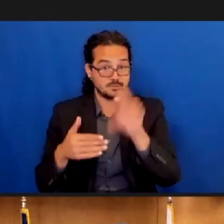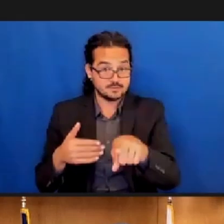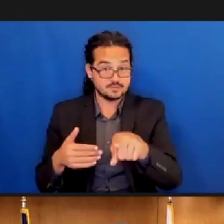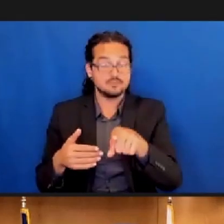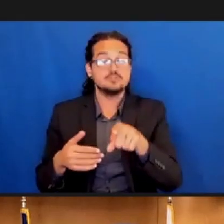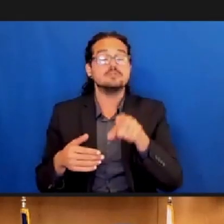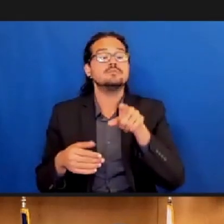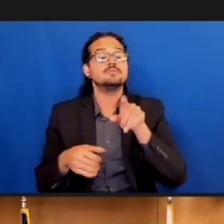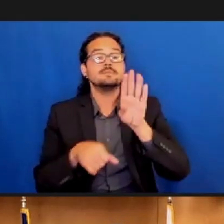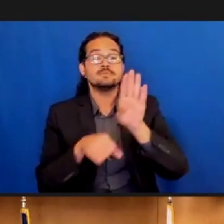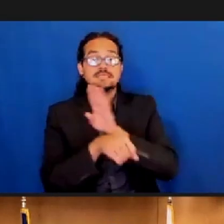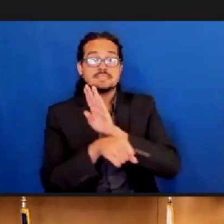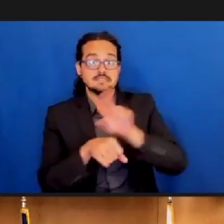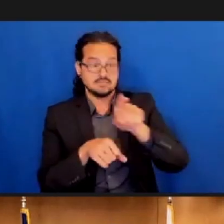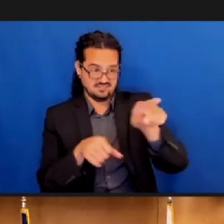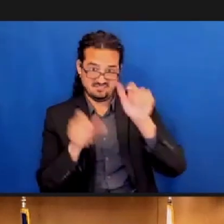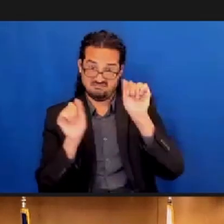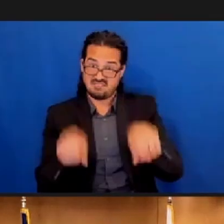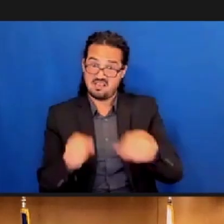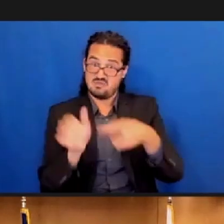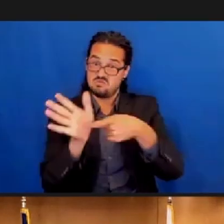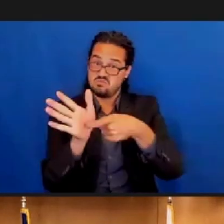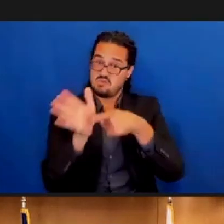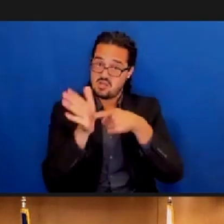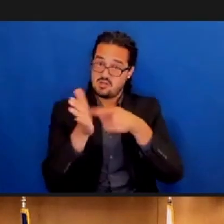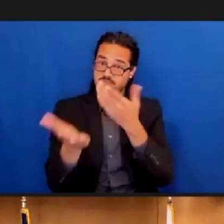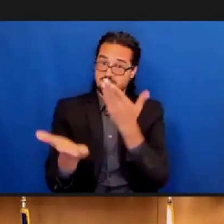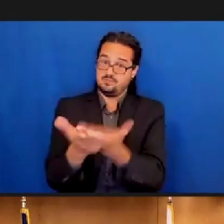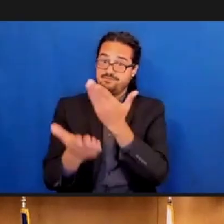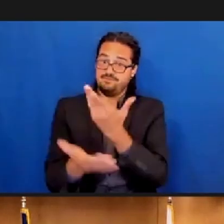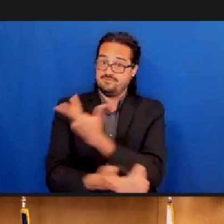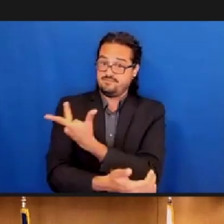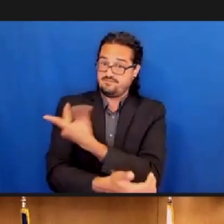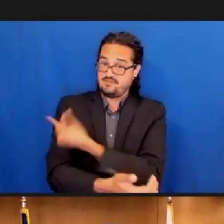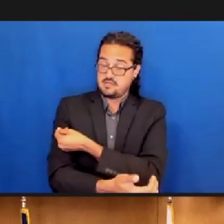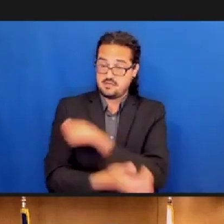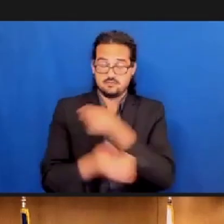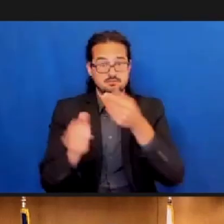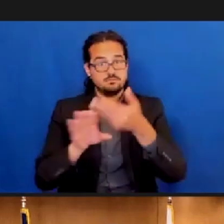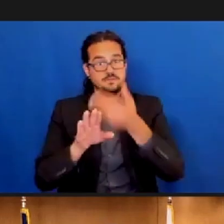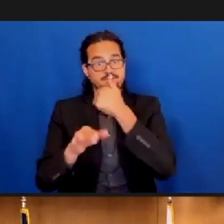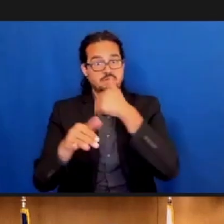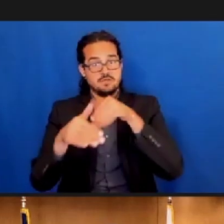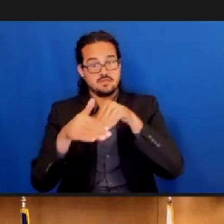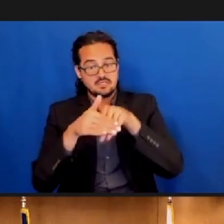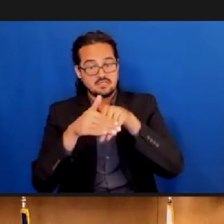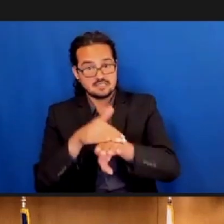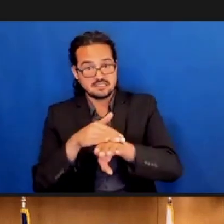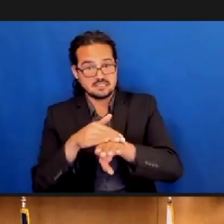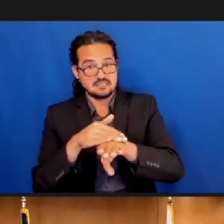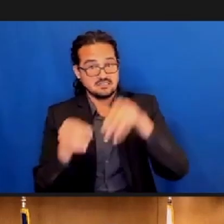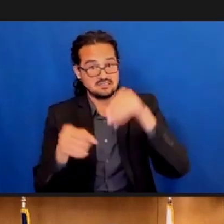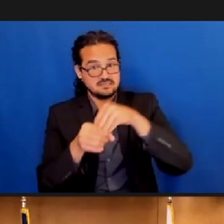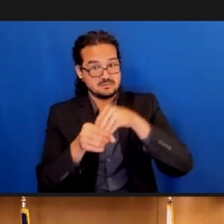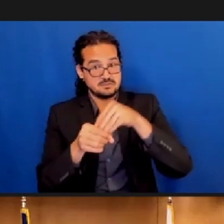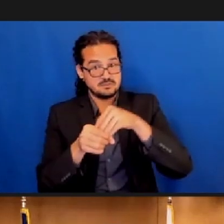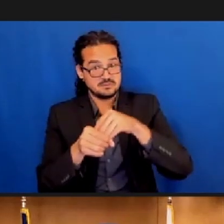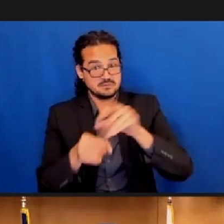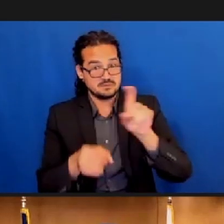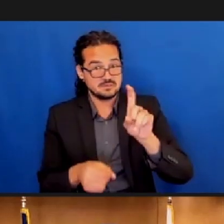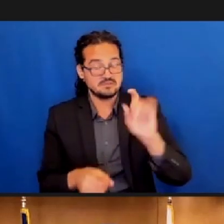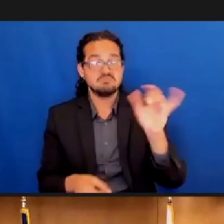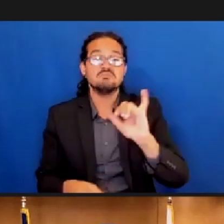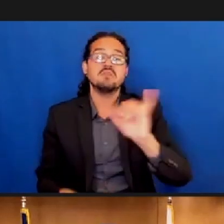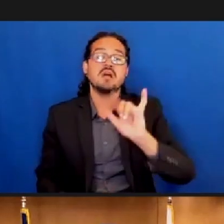of vaccination in a indoor public setting? Maybe that's a library or our own